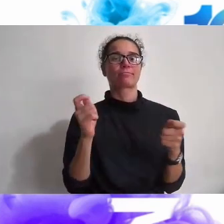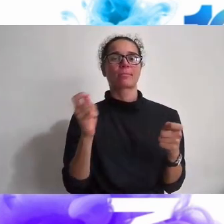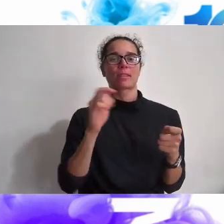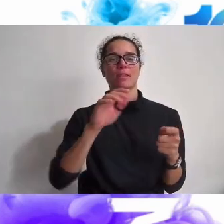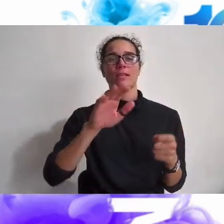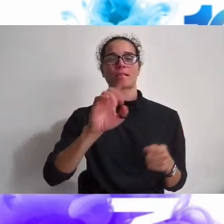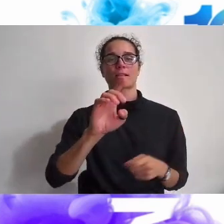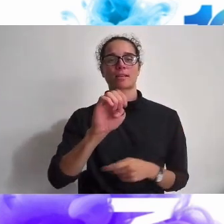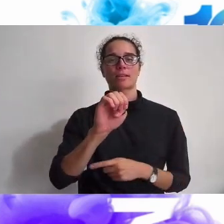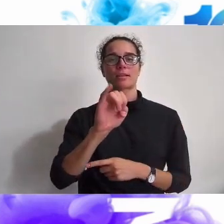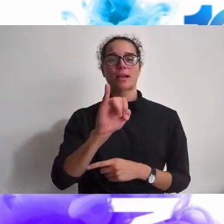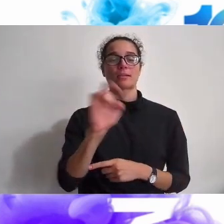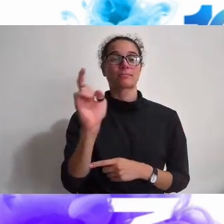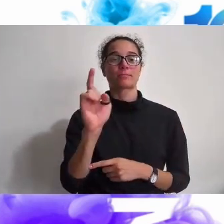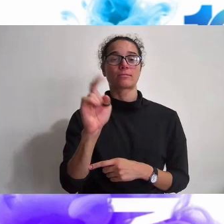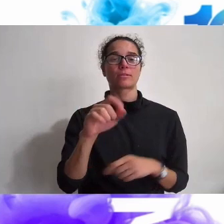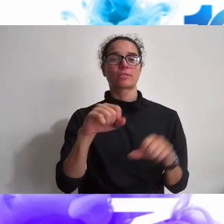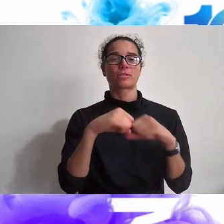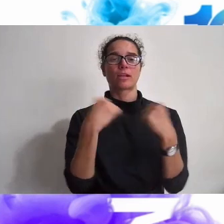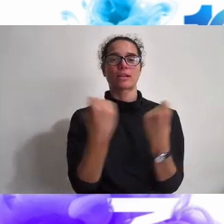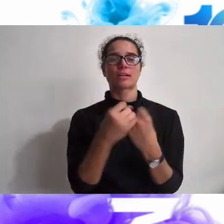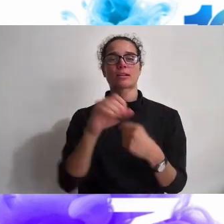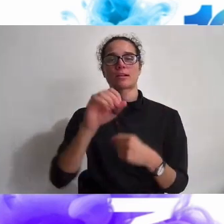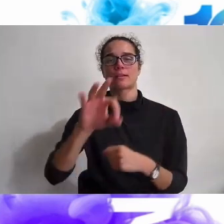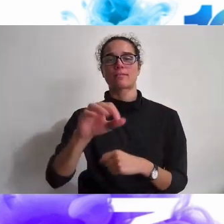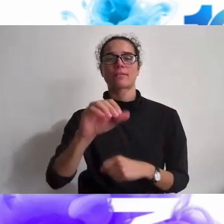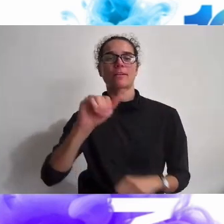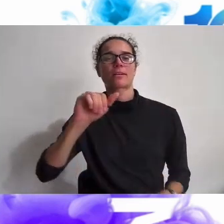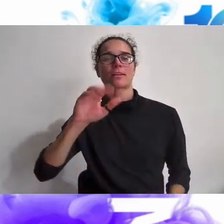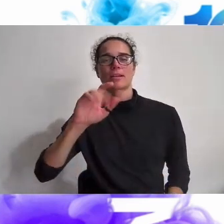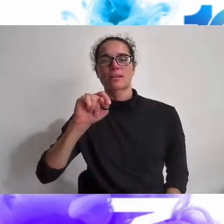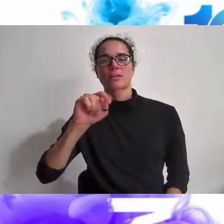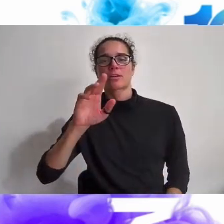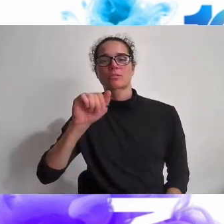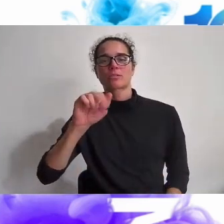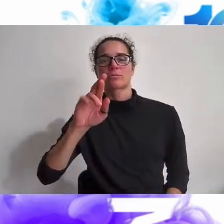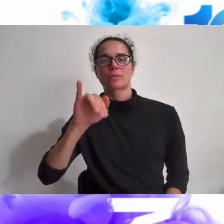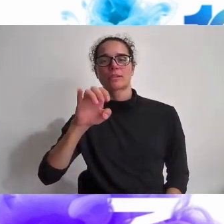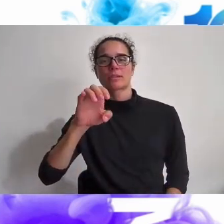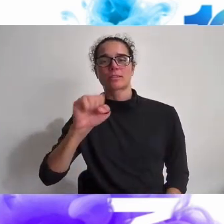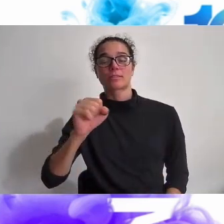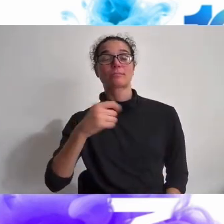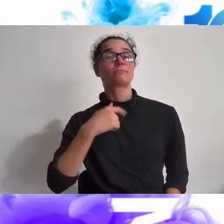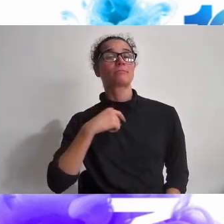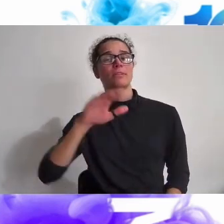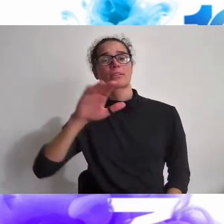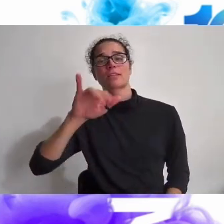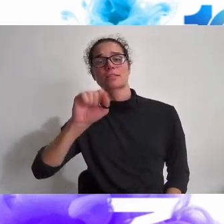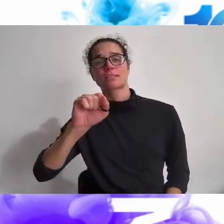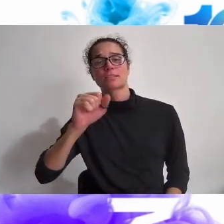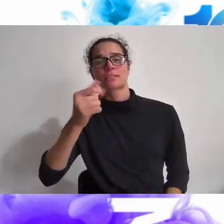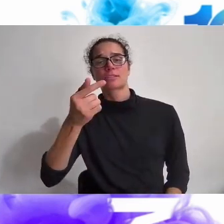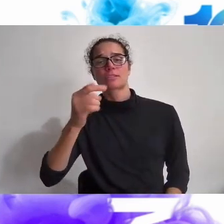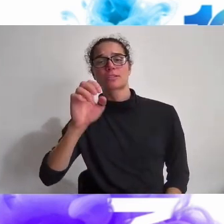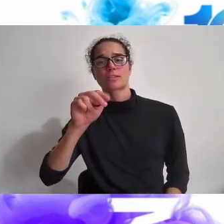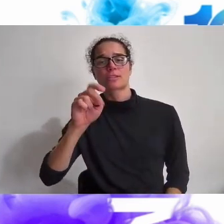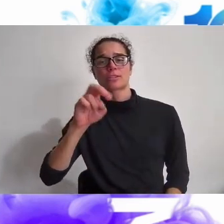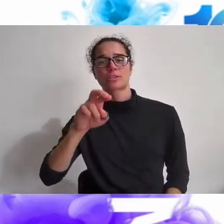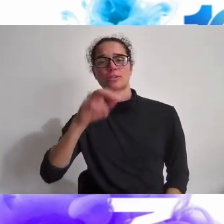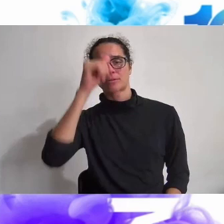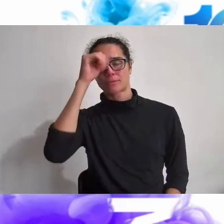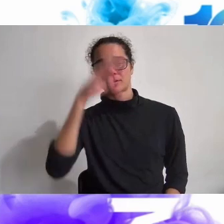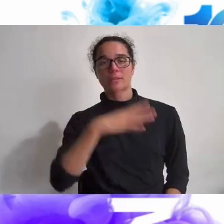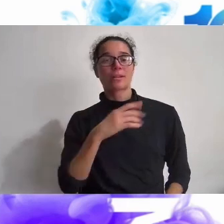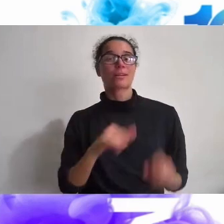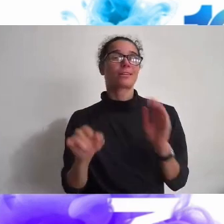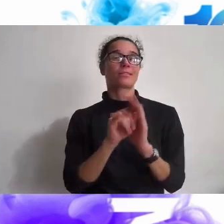the Society of Actuaries. I am a cisgender male, and I identify as United States